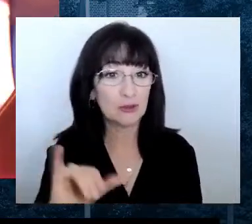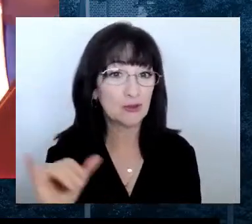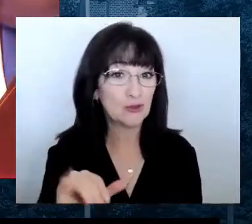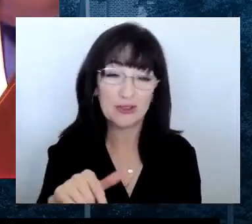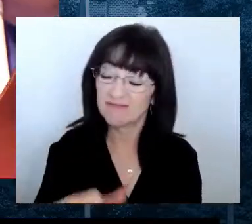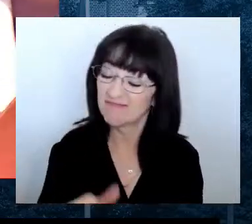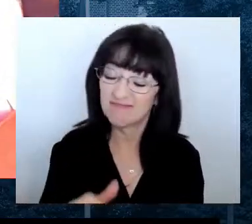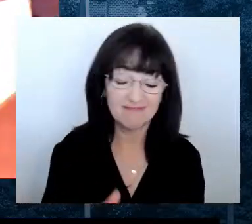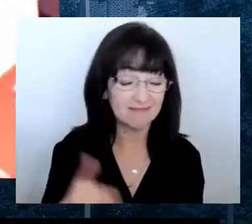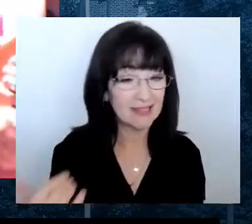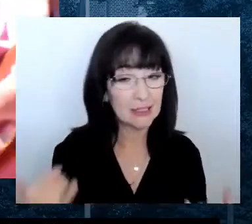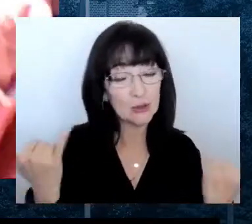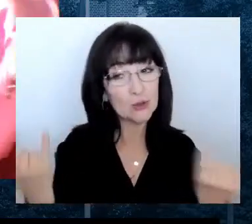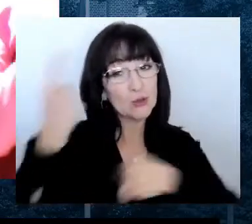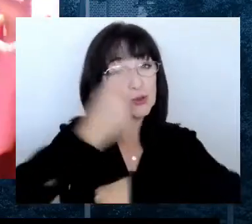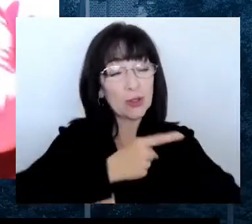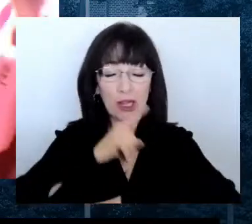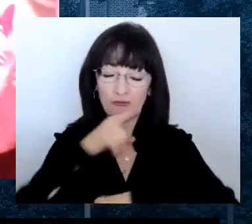Delaware, don't you think?